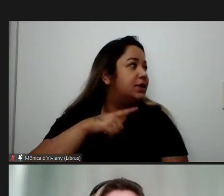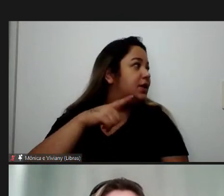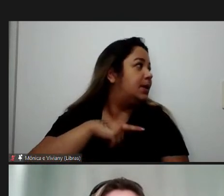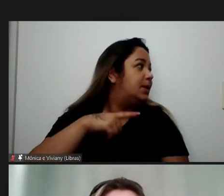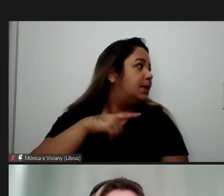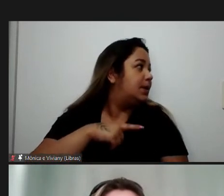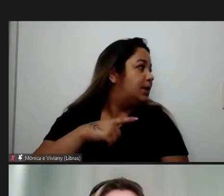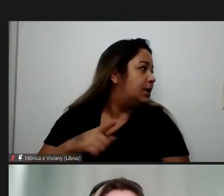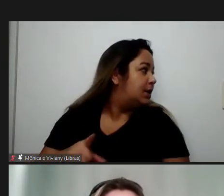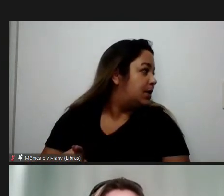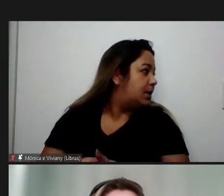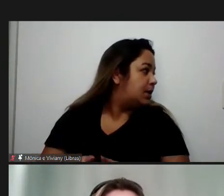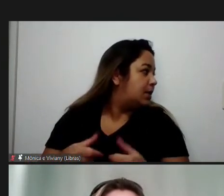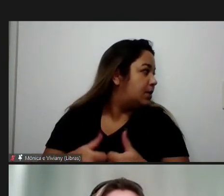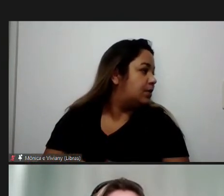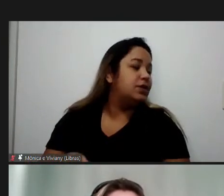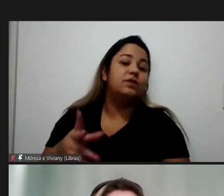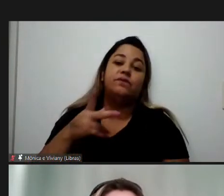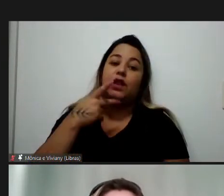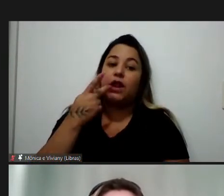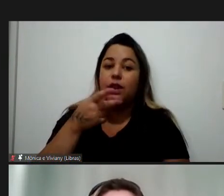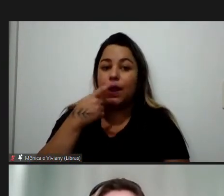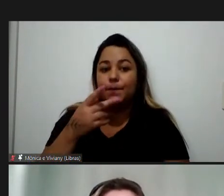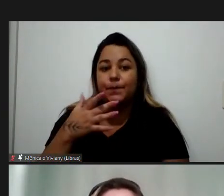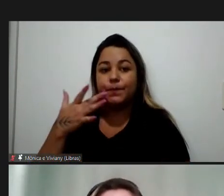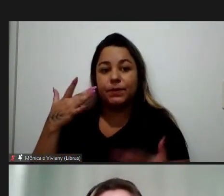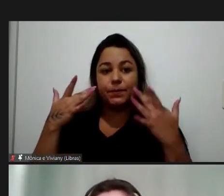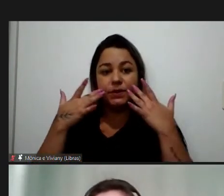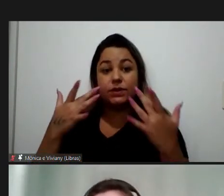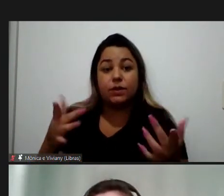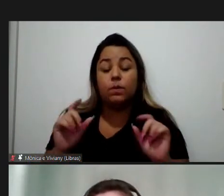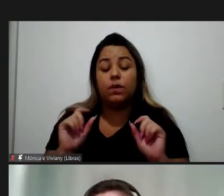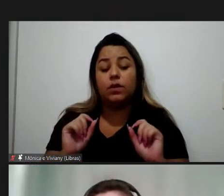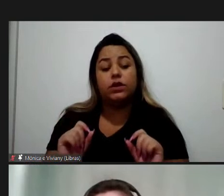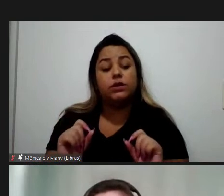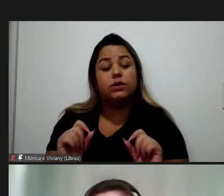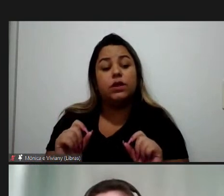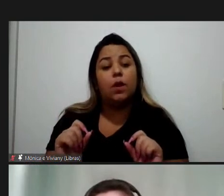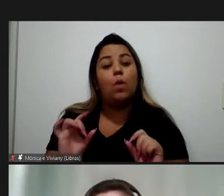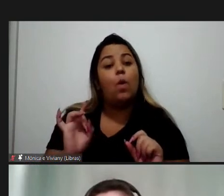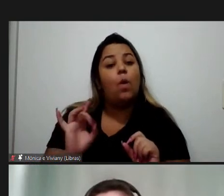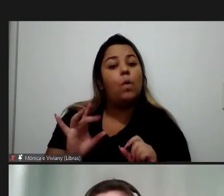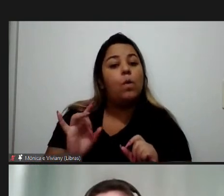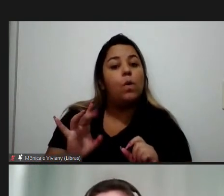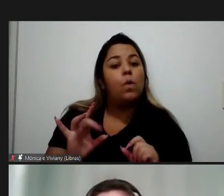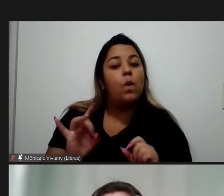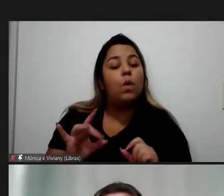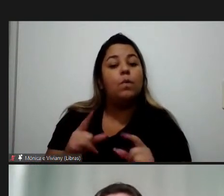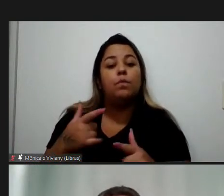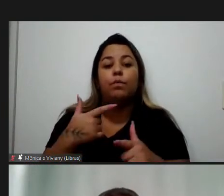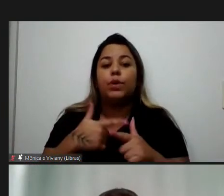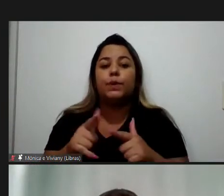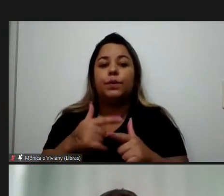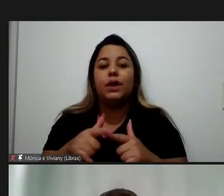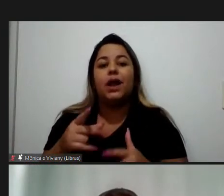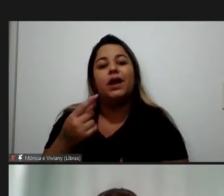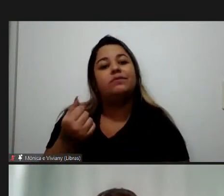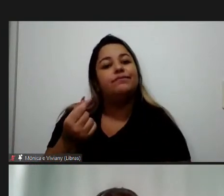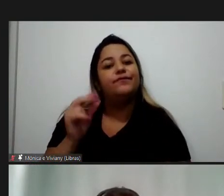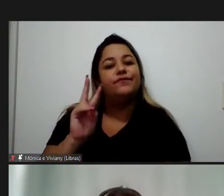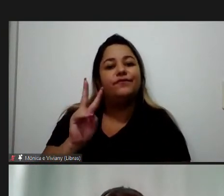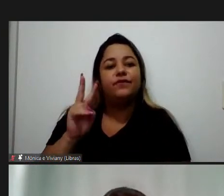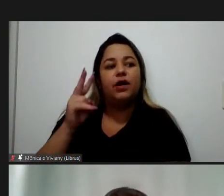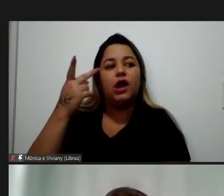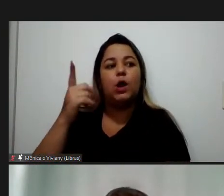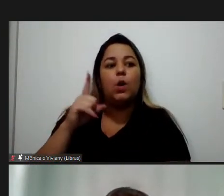my presentation, it's not only an issue of how much money. It's an issue of how that money